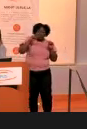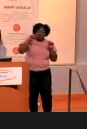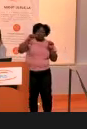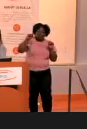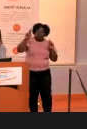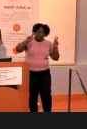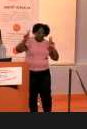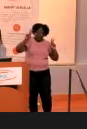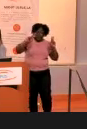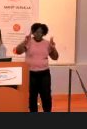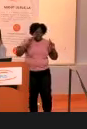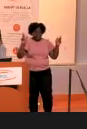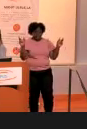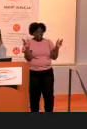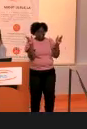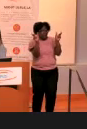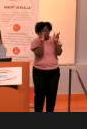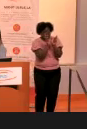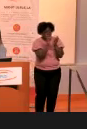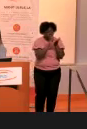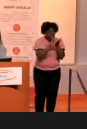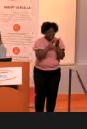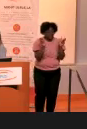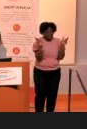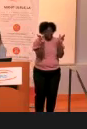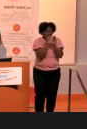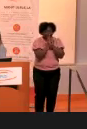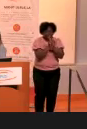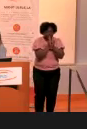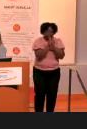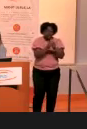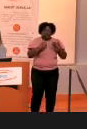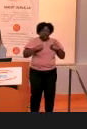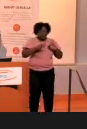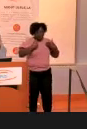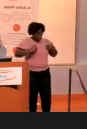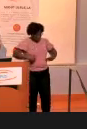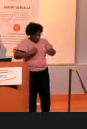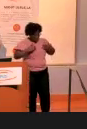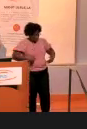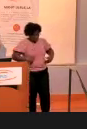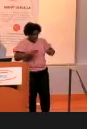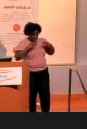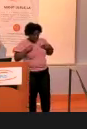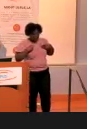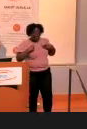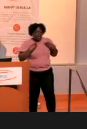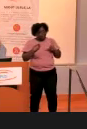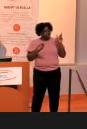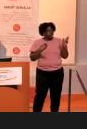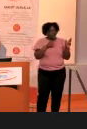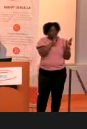people who got the combination therapy are having a better response than the people who were just